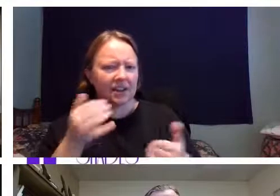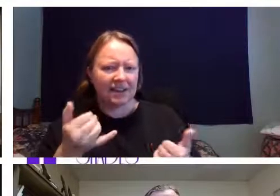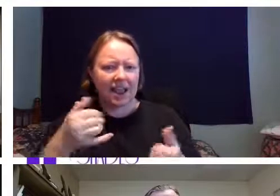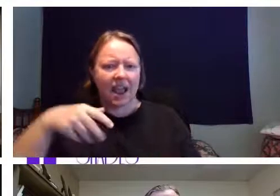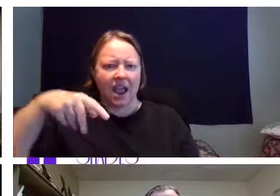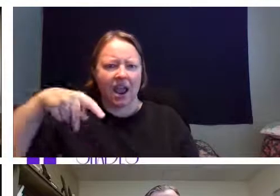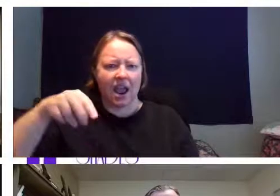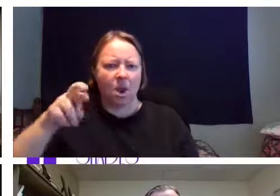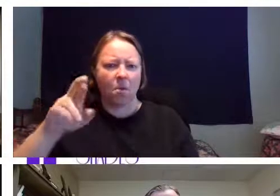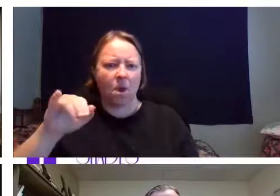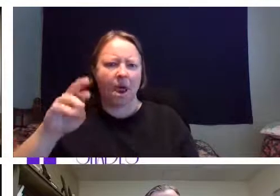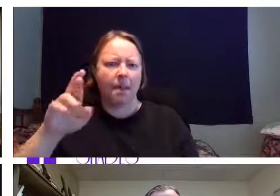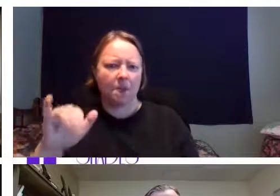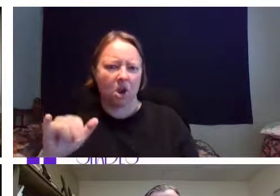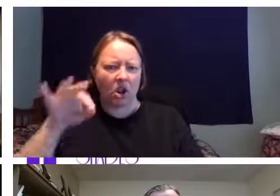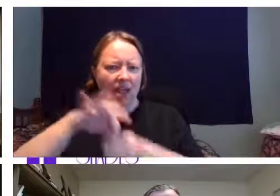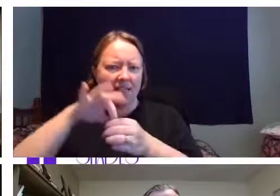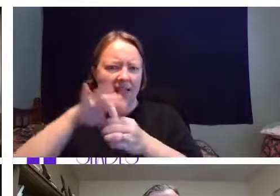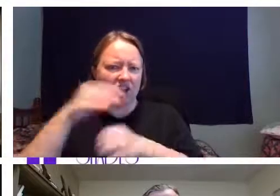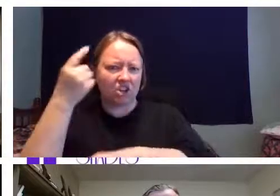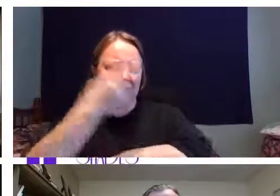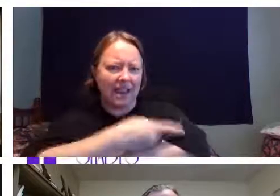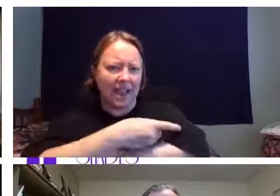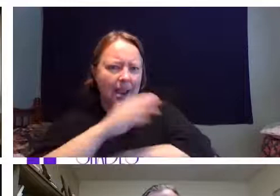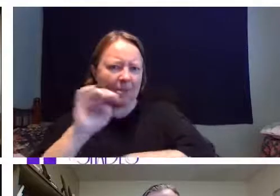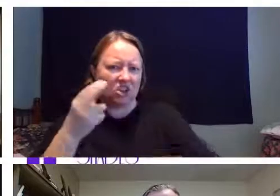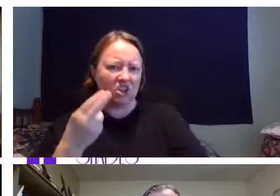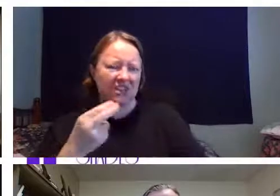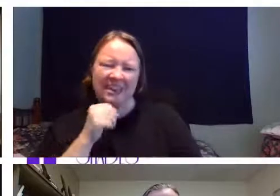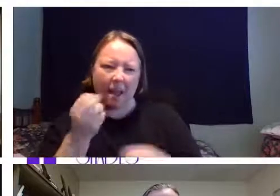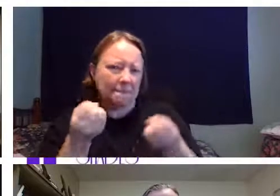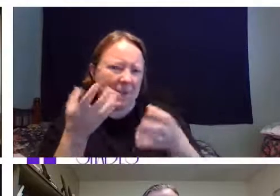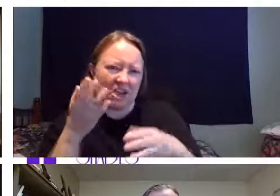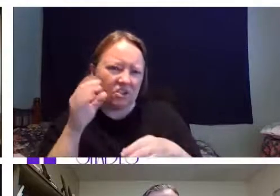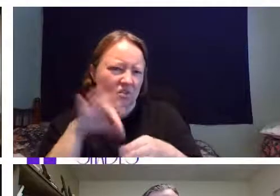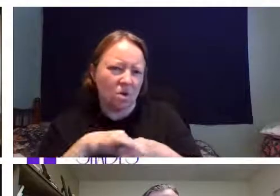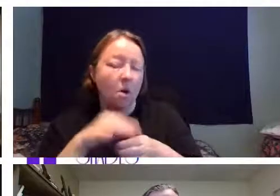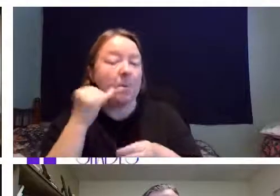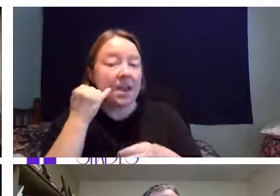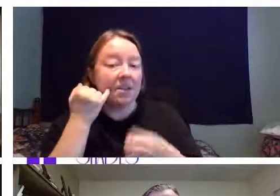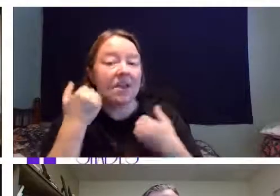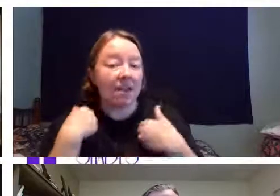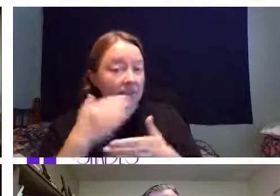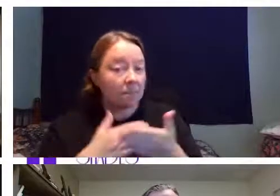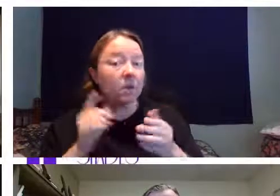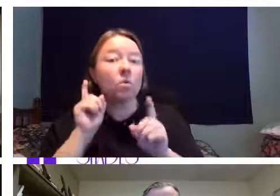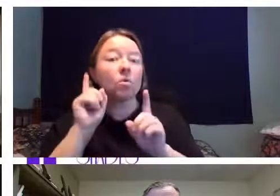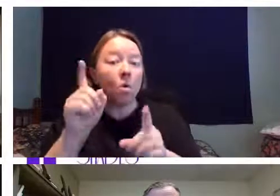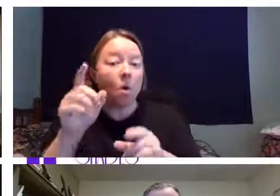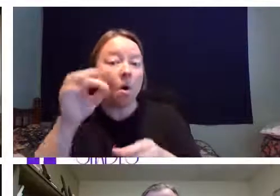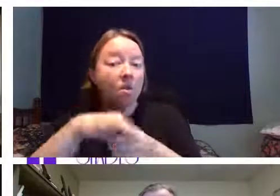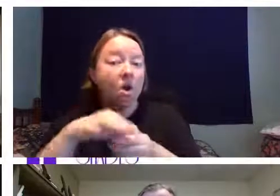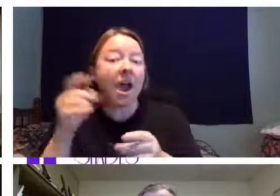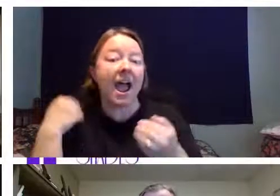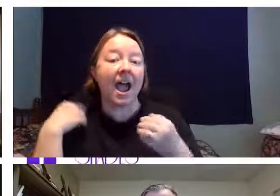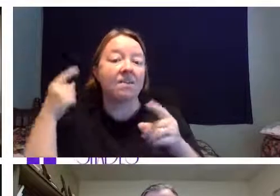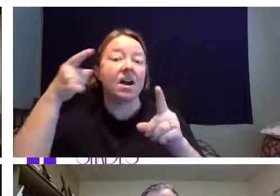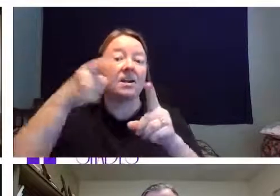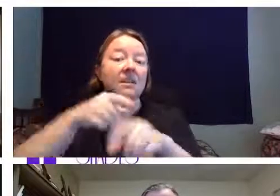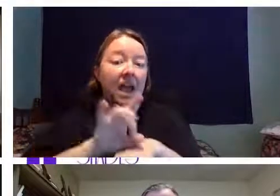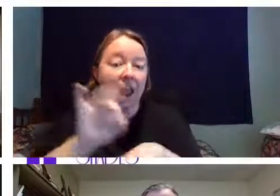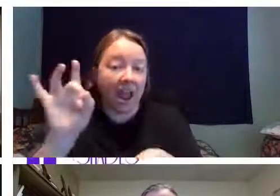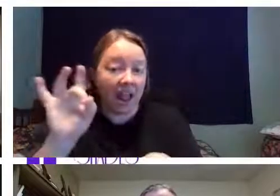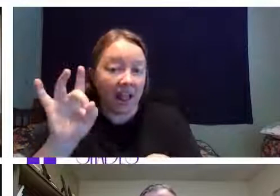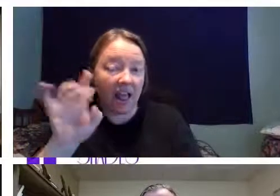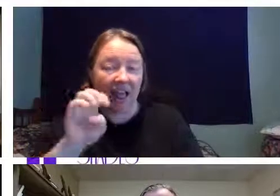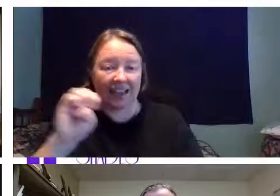Michigan or election day. There's very little on the ballot, but if there is, get out and vote. You still got to 8 o'clock